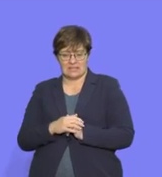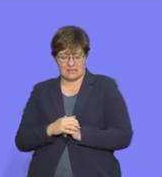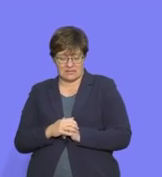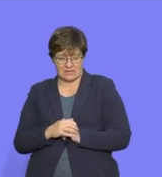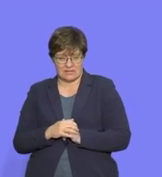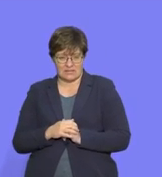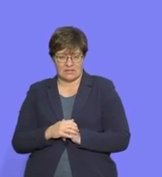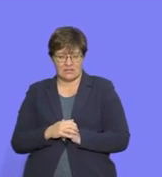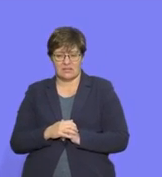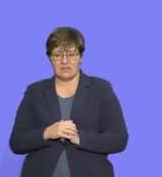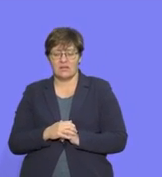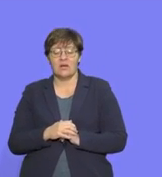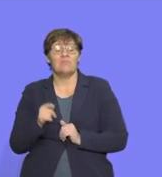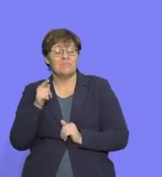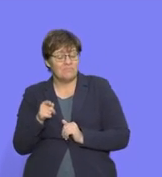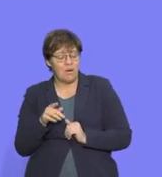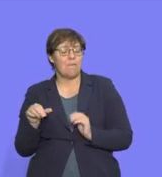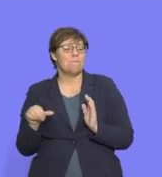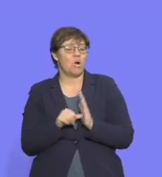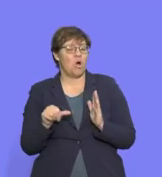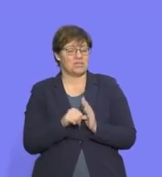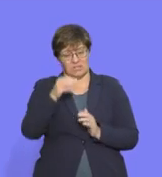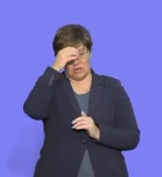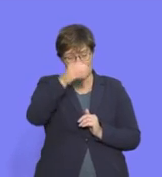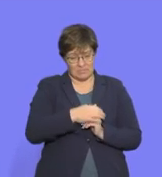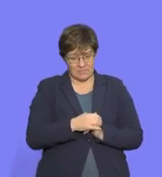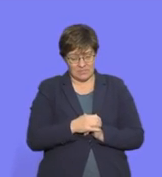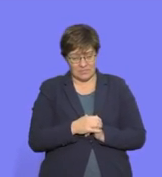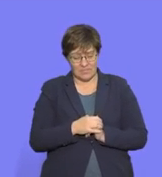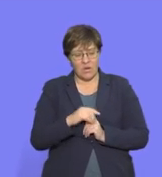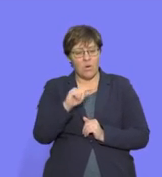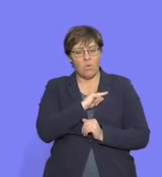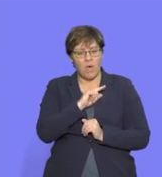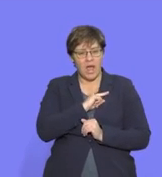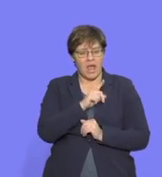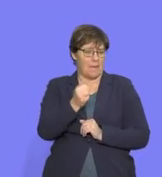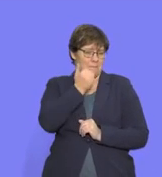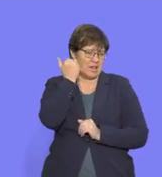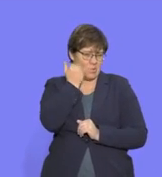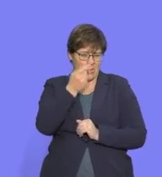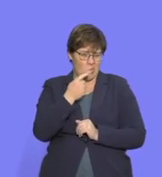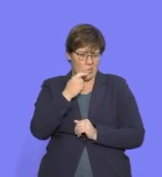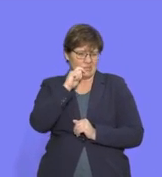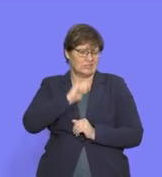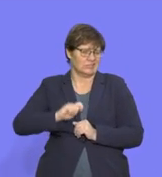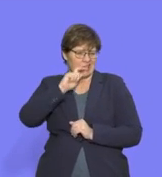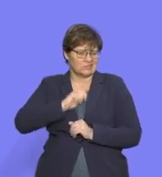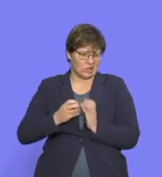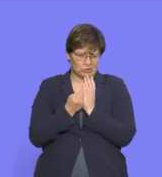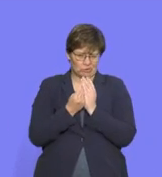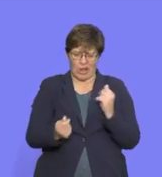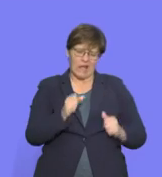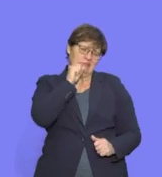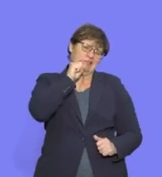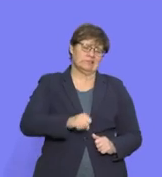fluid. And that is a really important concept, because what happens is, you're not biltong. We're not these dry